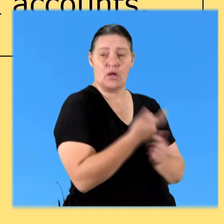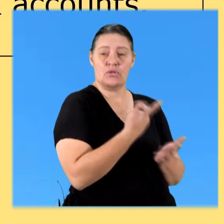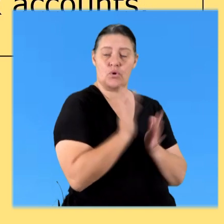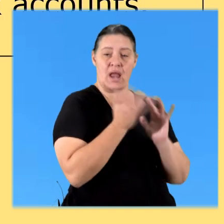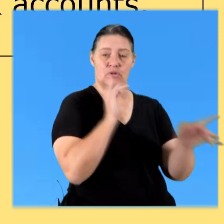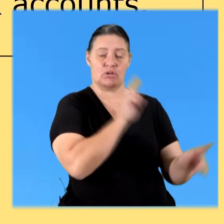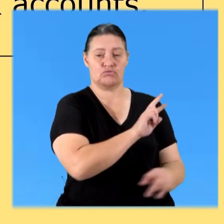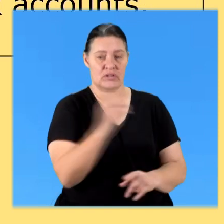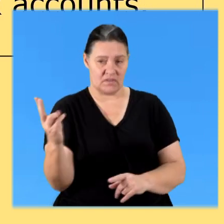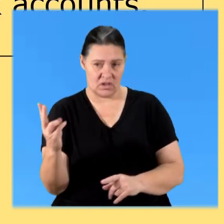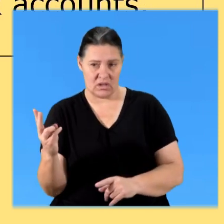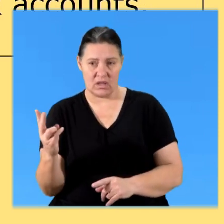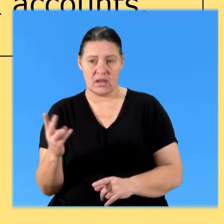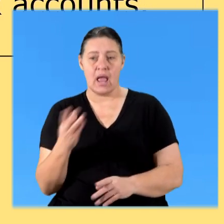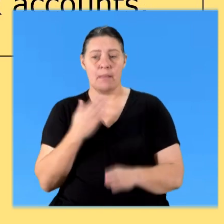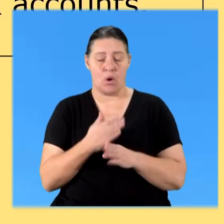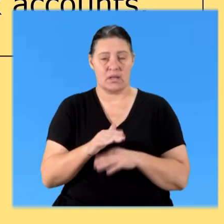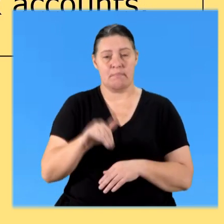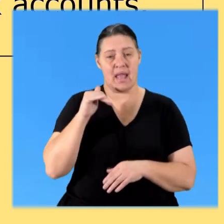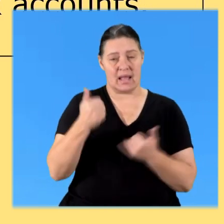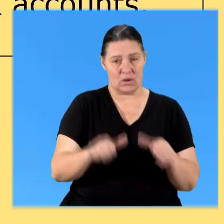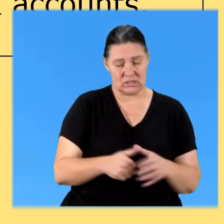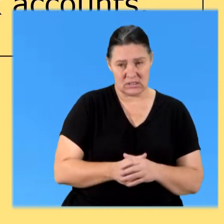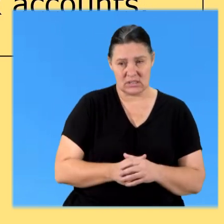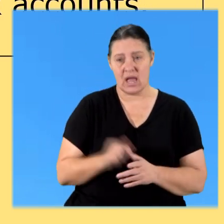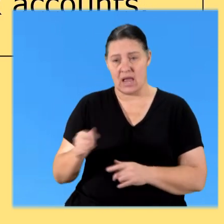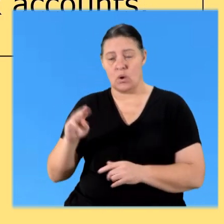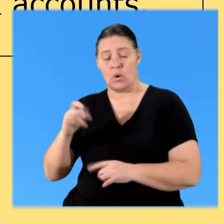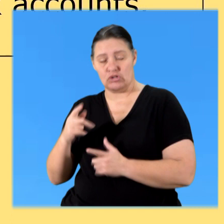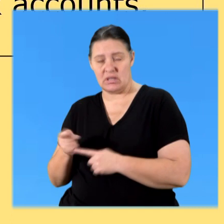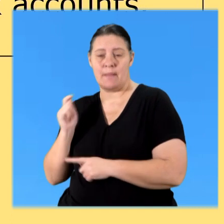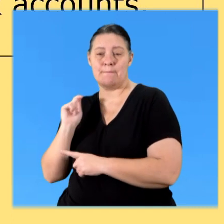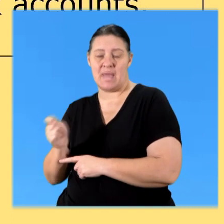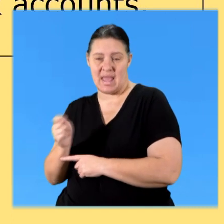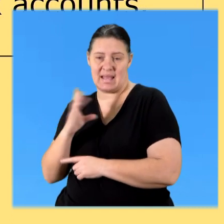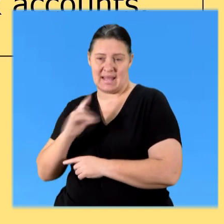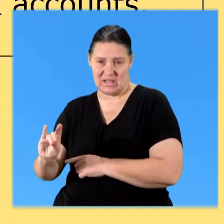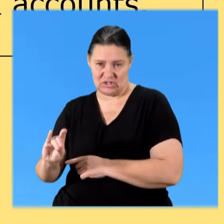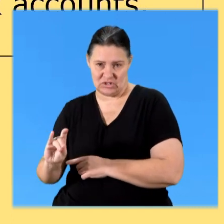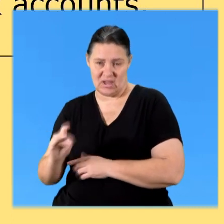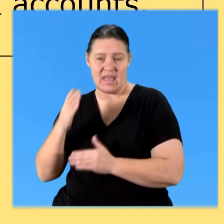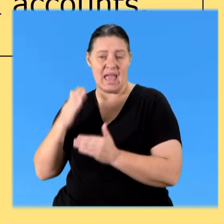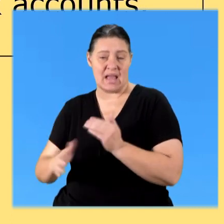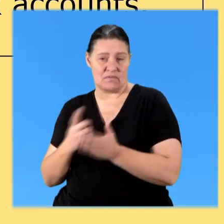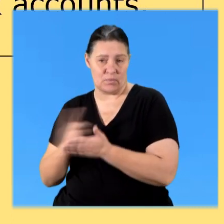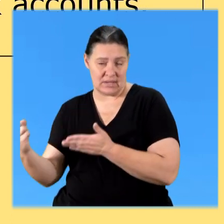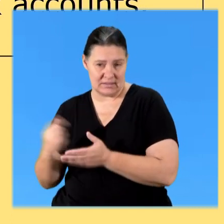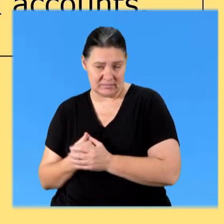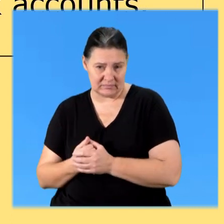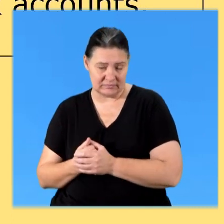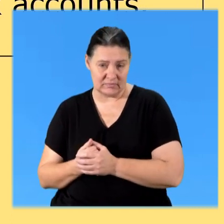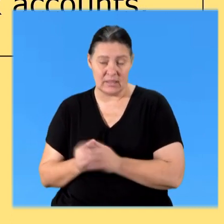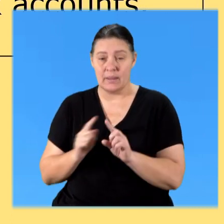by electronic transfers into the employee's bank account, and wages are usually paid in cash at the end of the